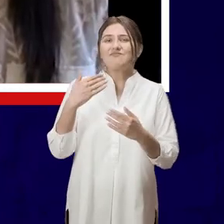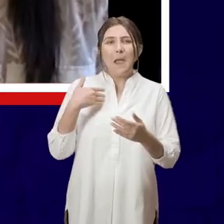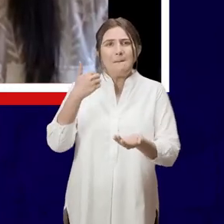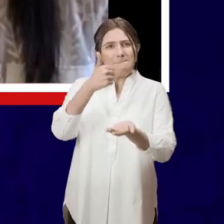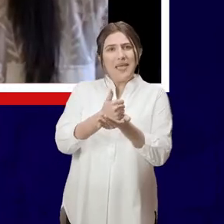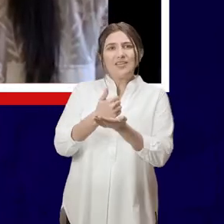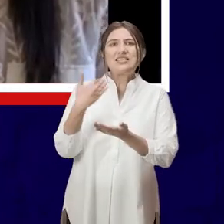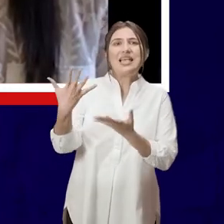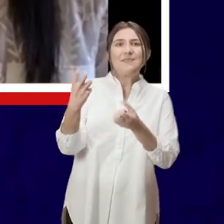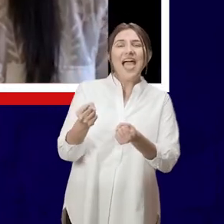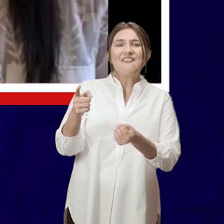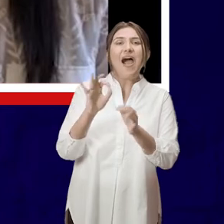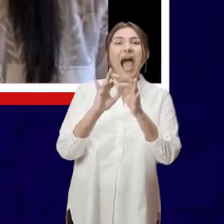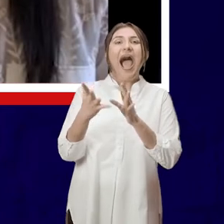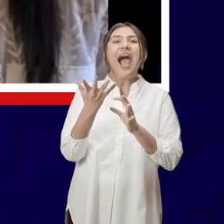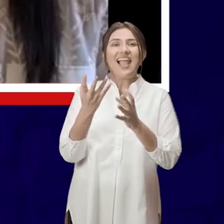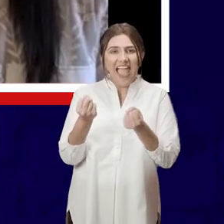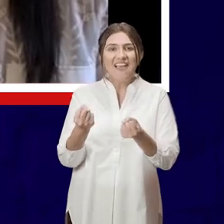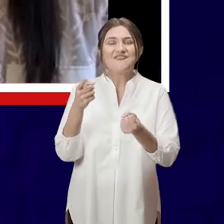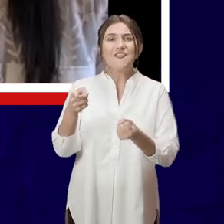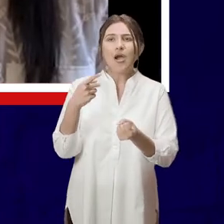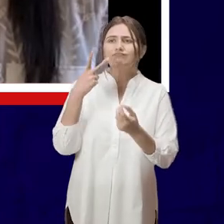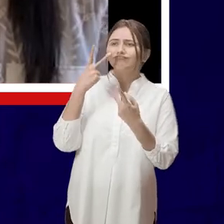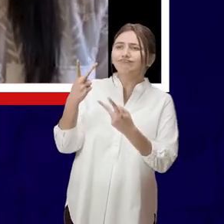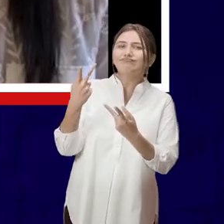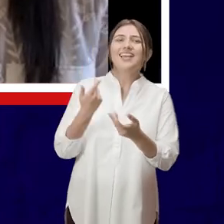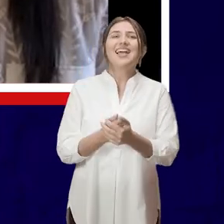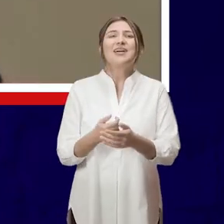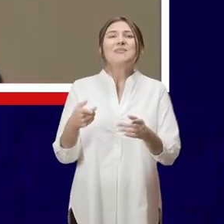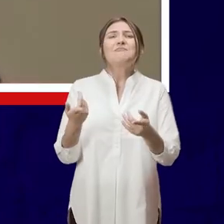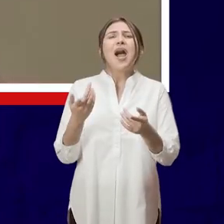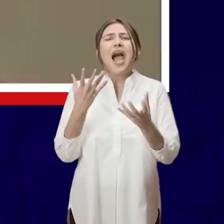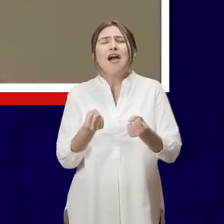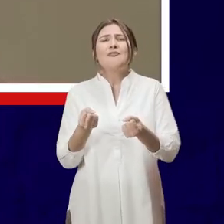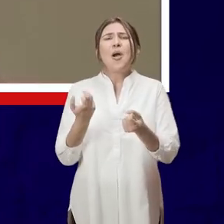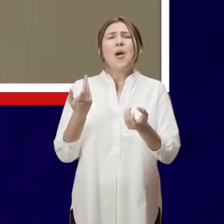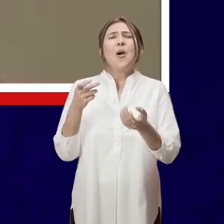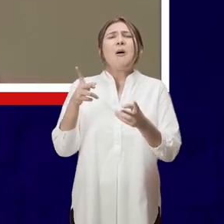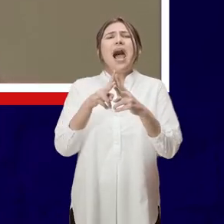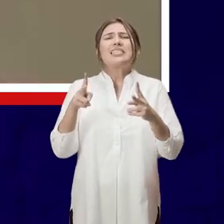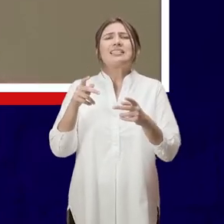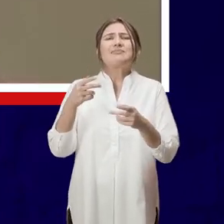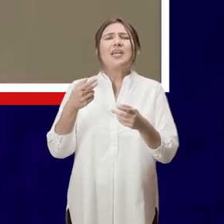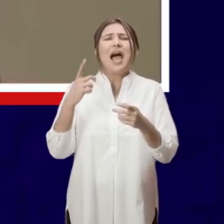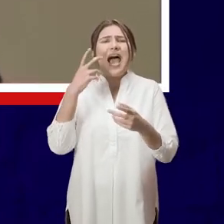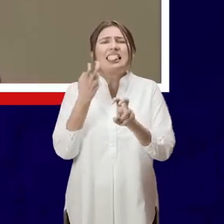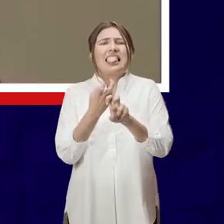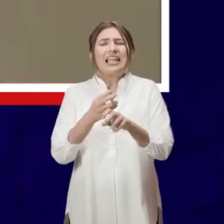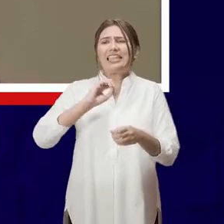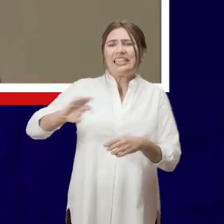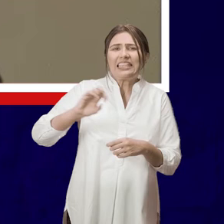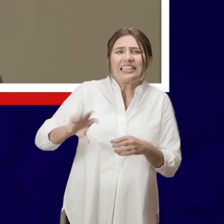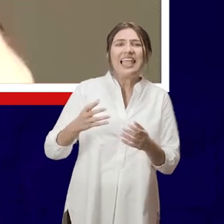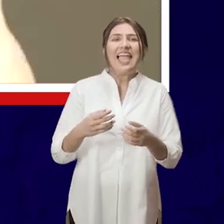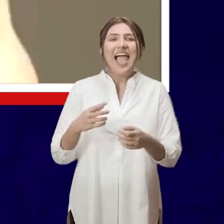brick contraption that they make, on which they put a pan and they burn wood, you know, for the fire, for the fuel,